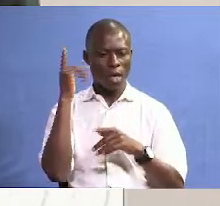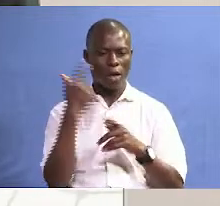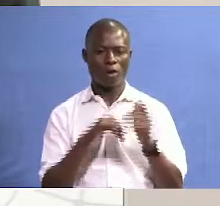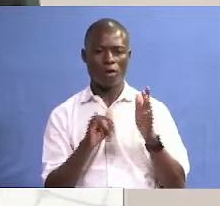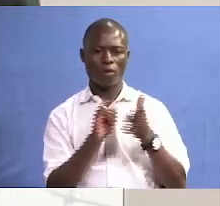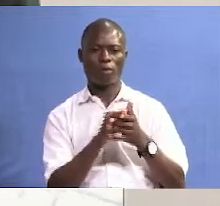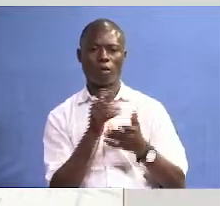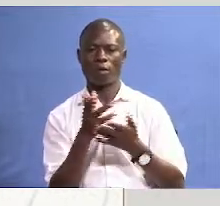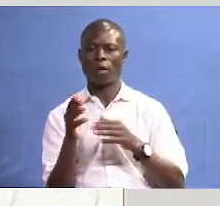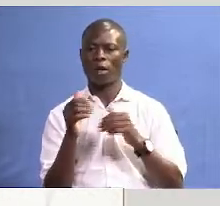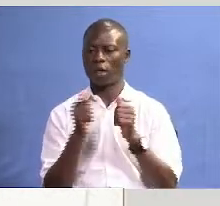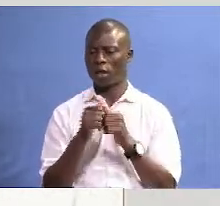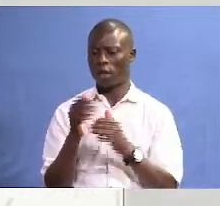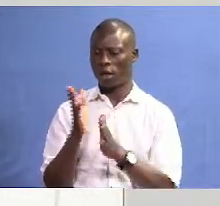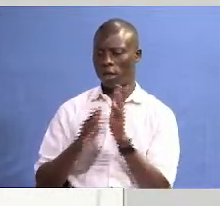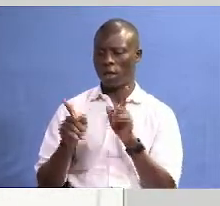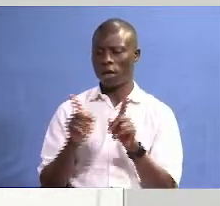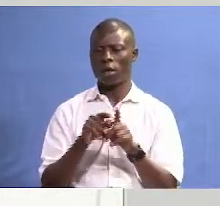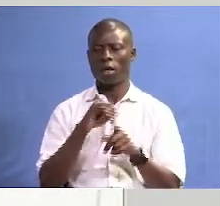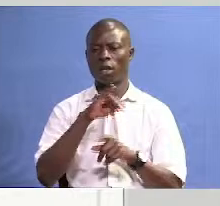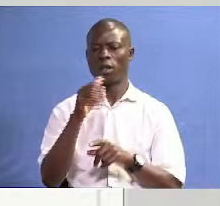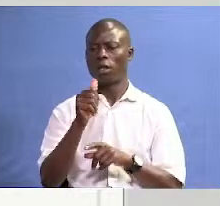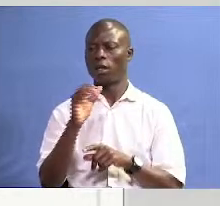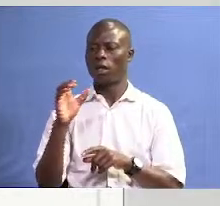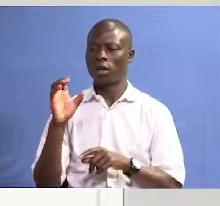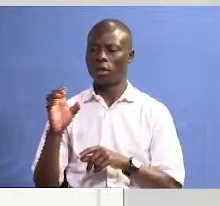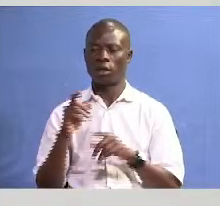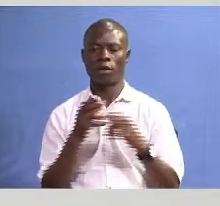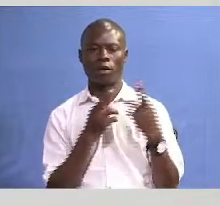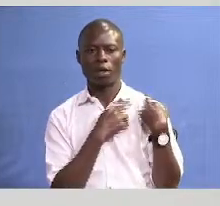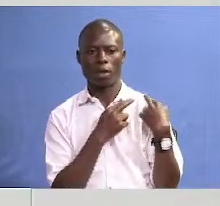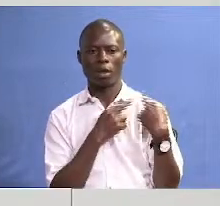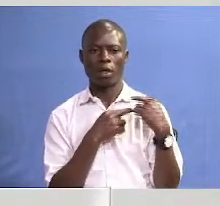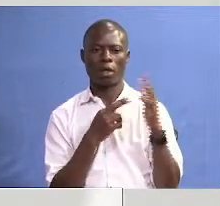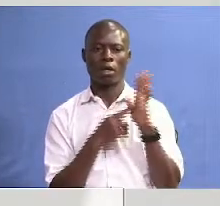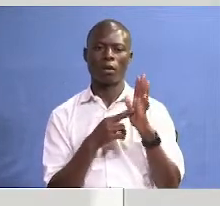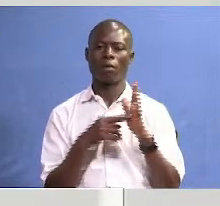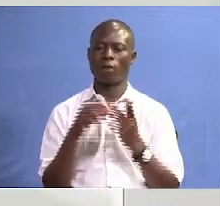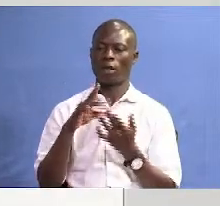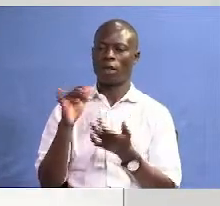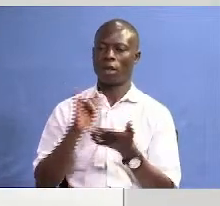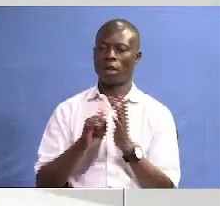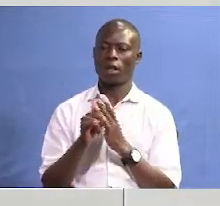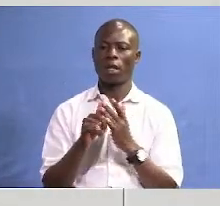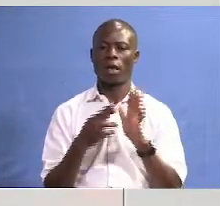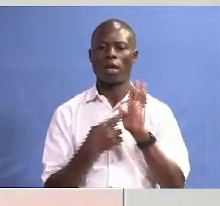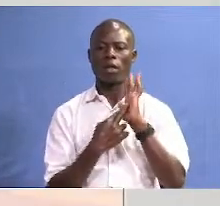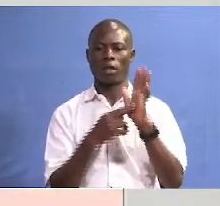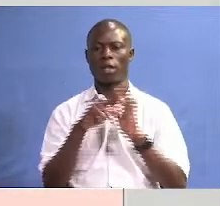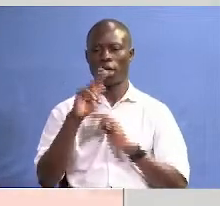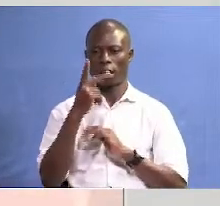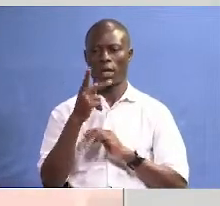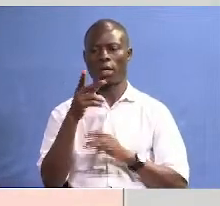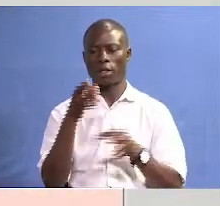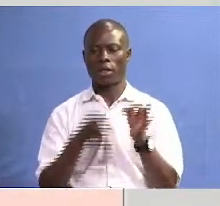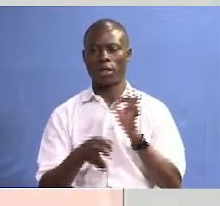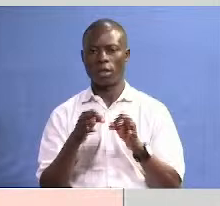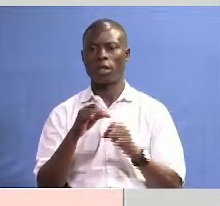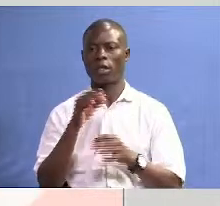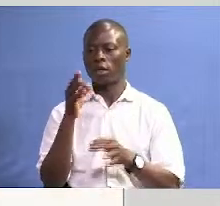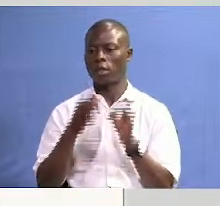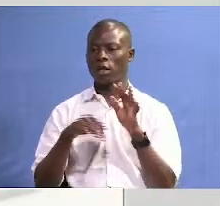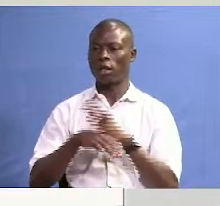Mechelule's 5-year tenure as a JSC male representative after his re-election to represent the Kenya Magistrate and Judges